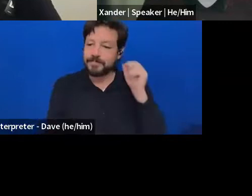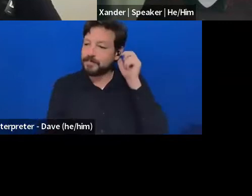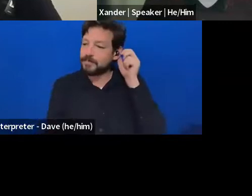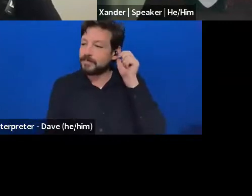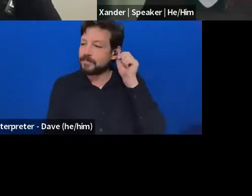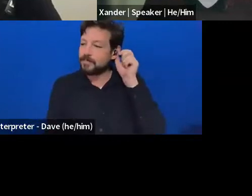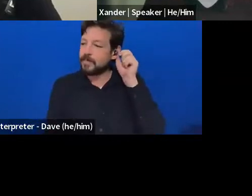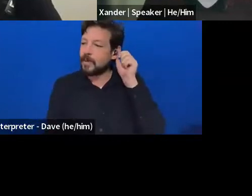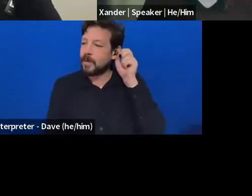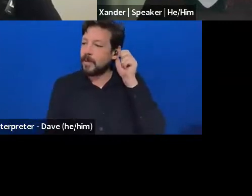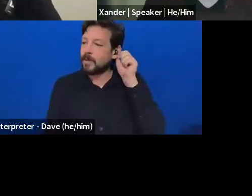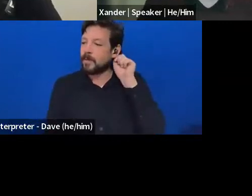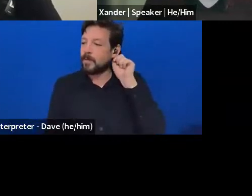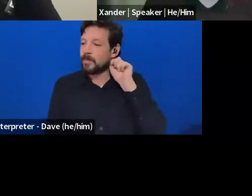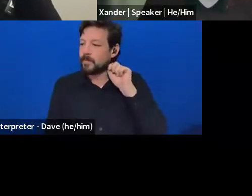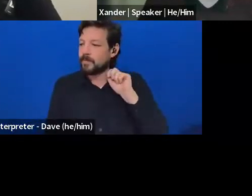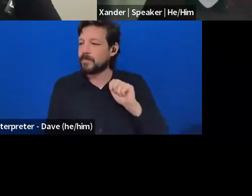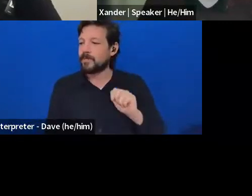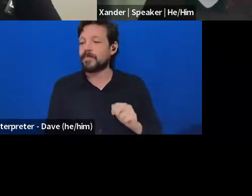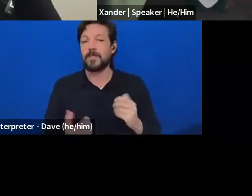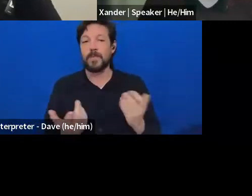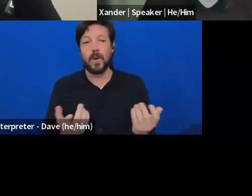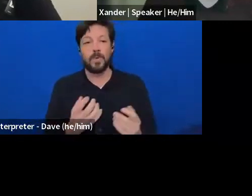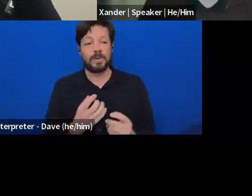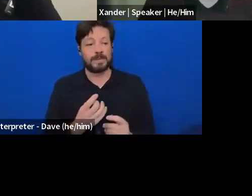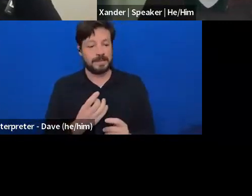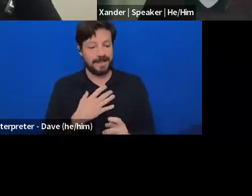Advocating for myself has been